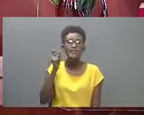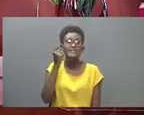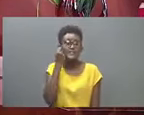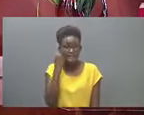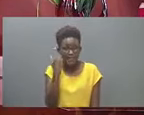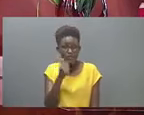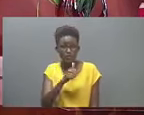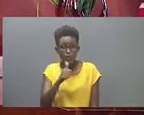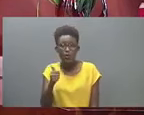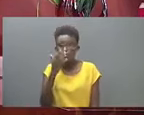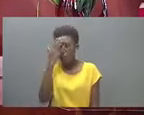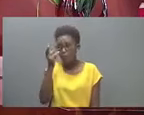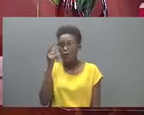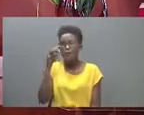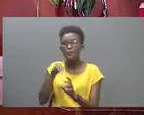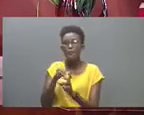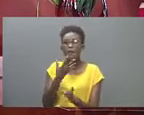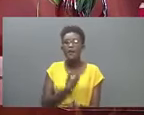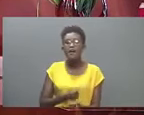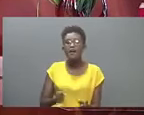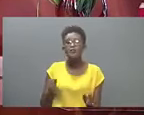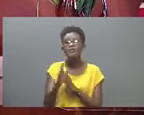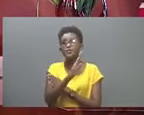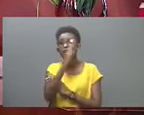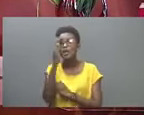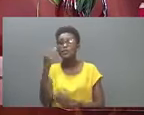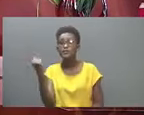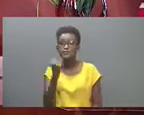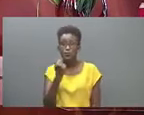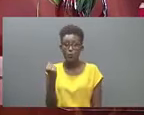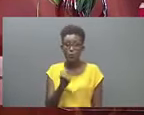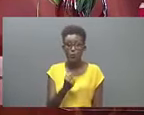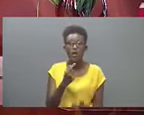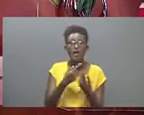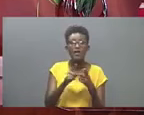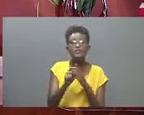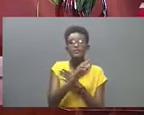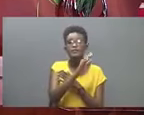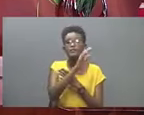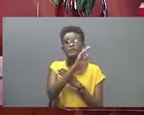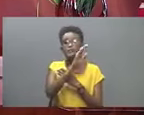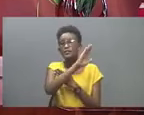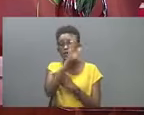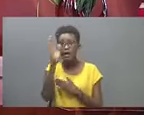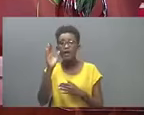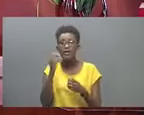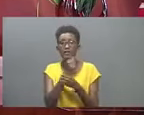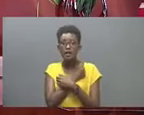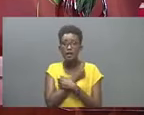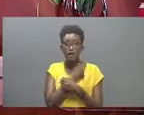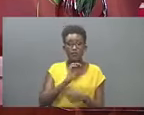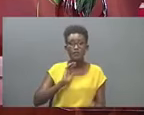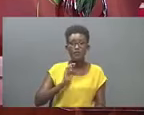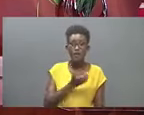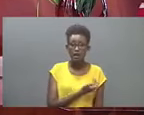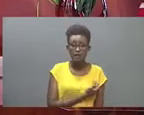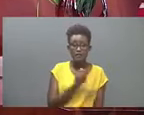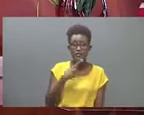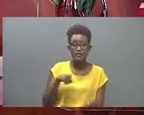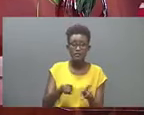We belong to a mighty God. And God loves us. And in the second verse, the Bible